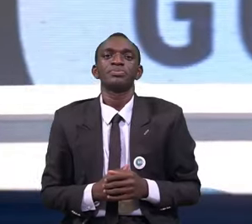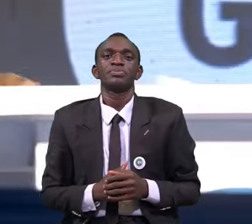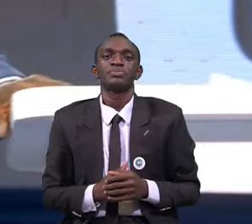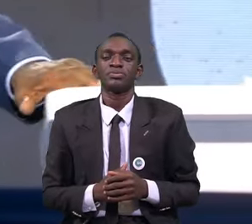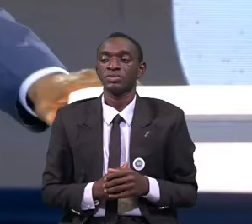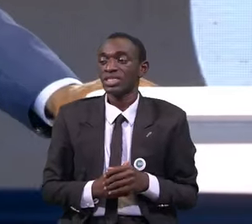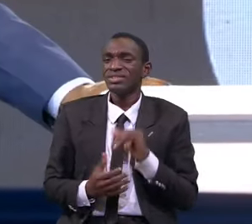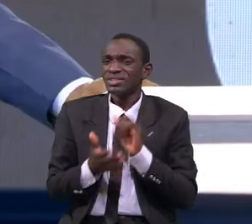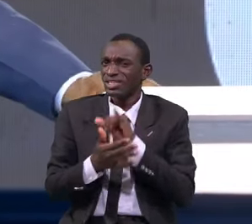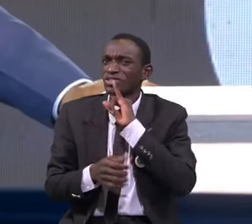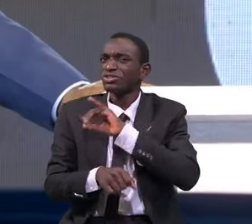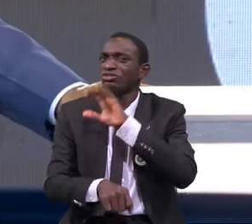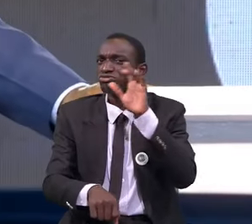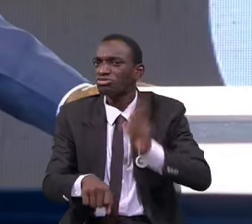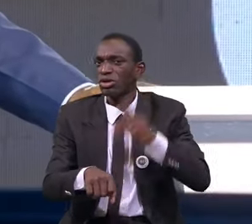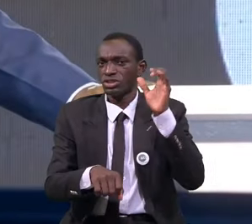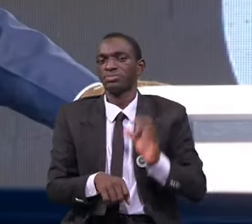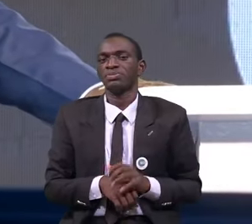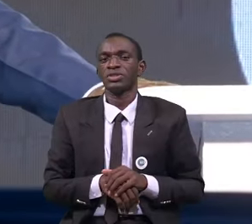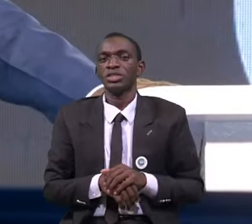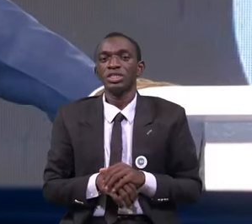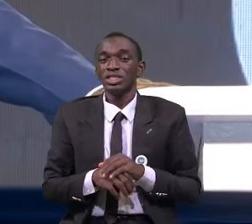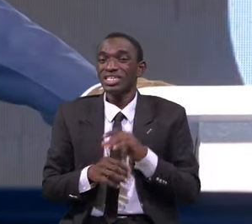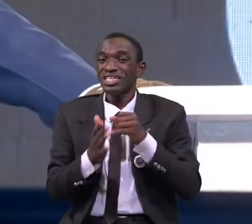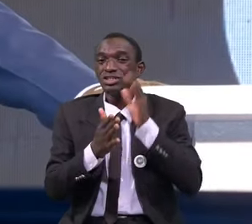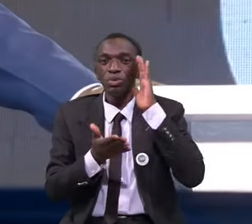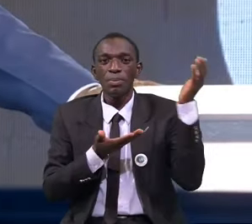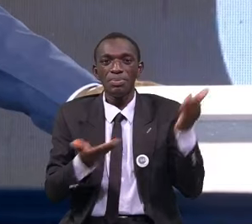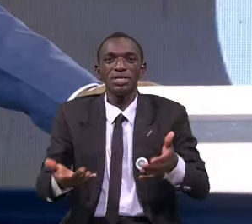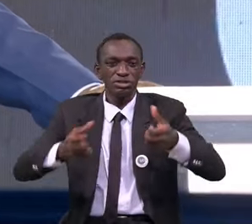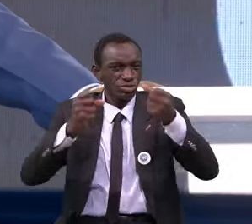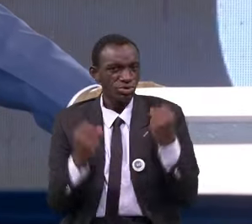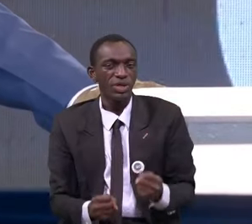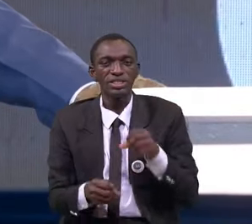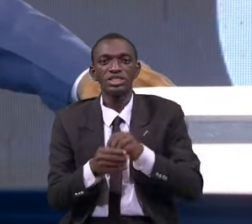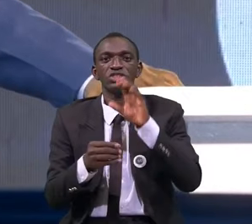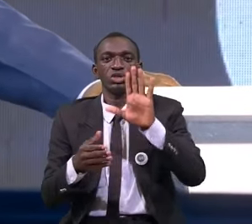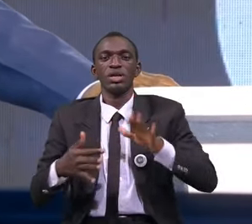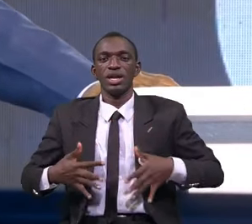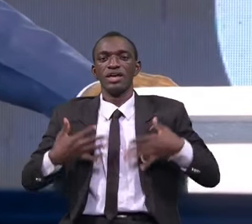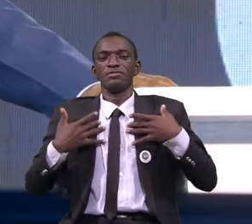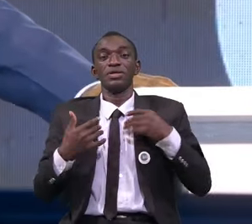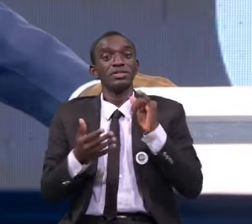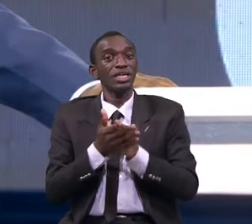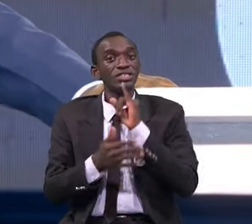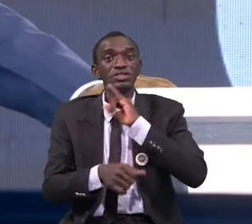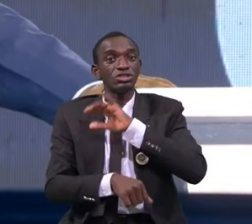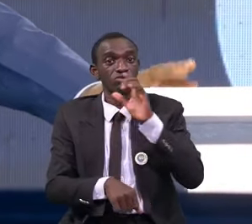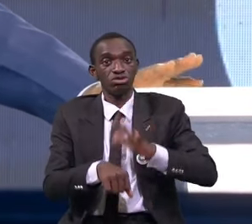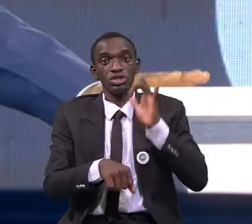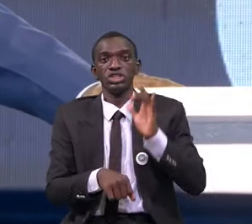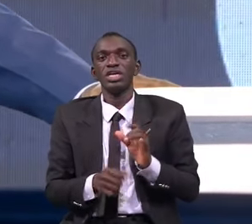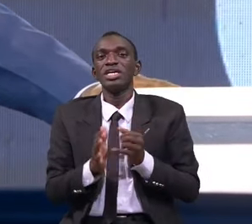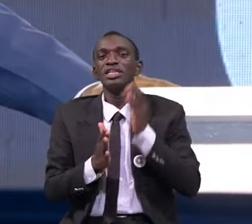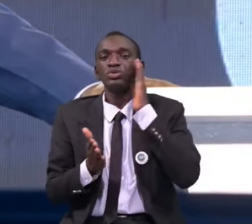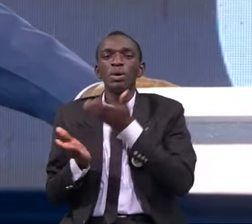That's the touch. It will bring strength into your life. That's the touch. It will bring